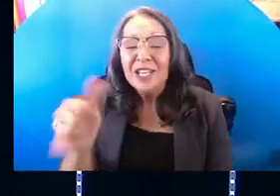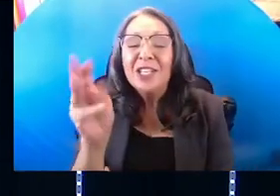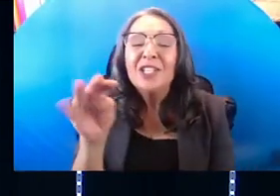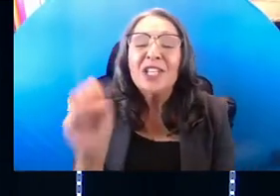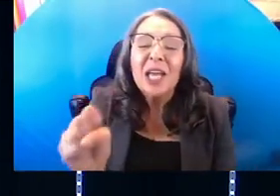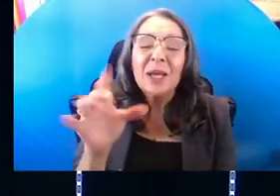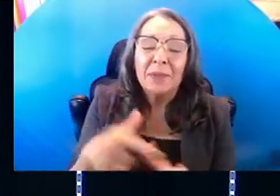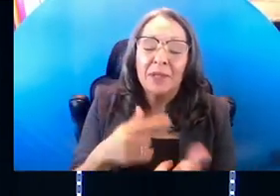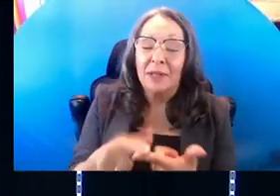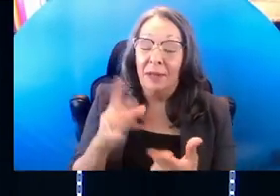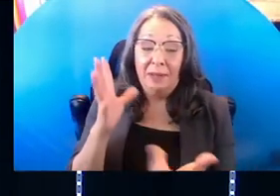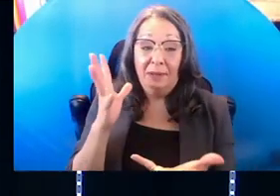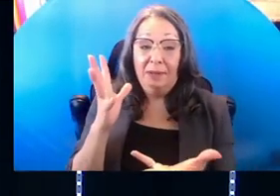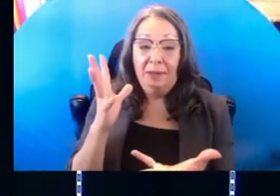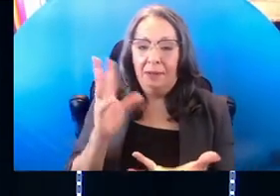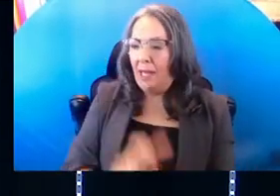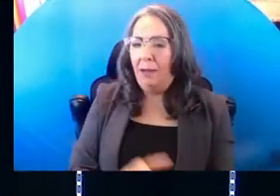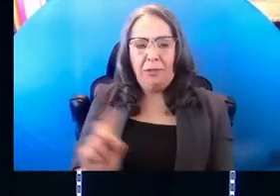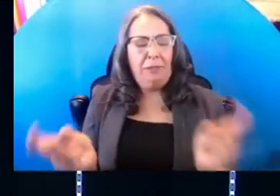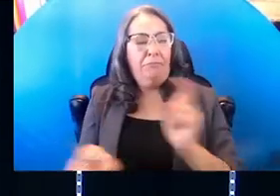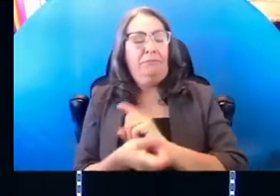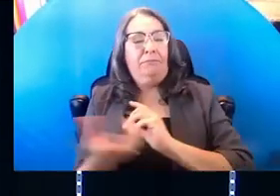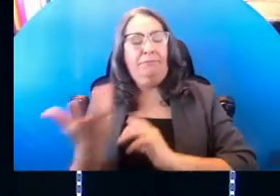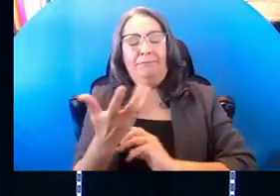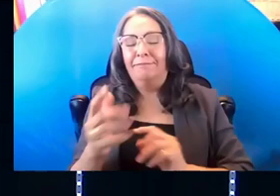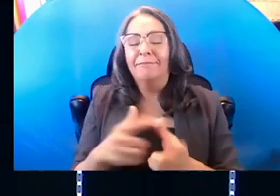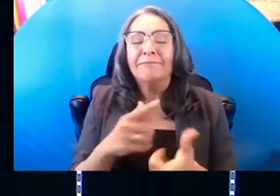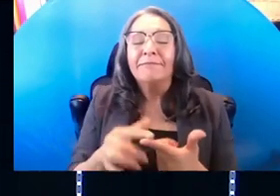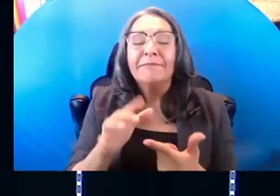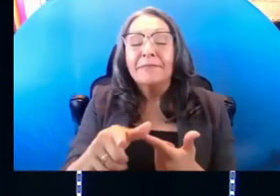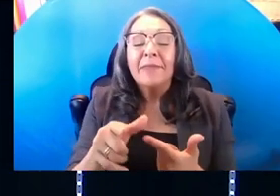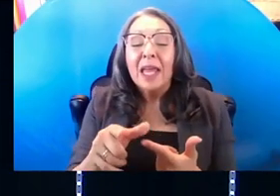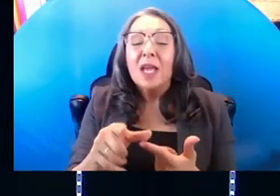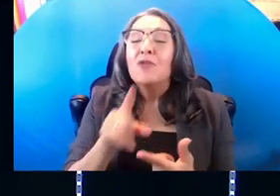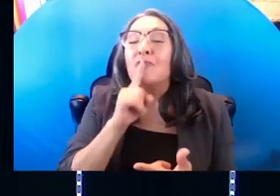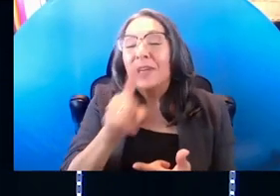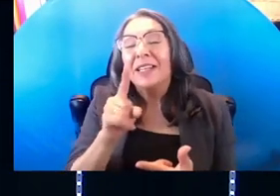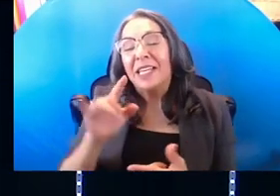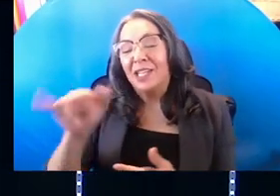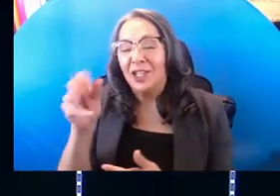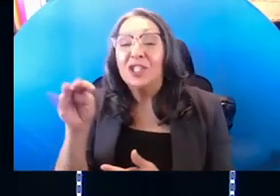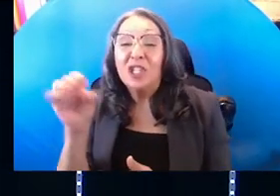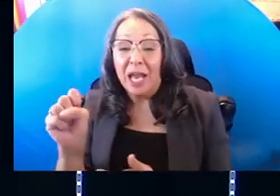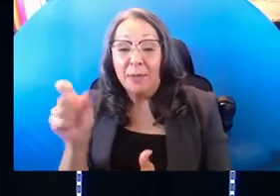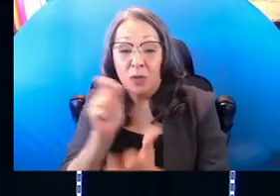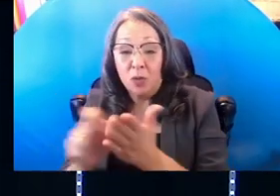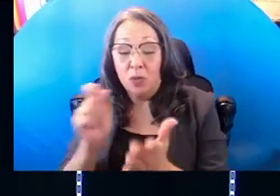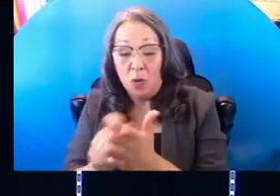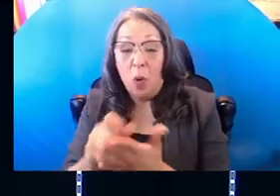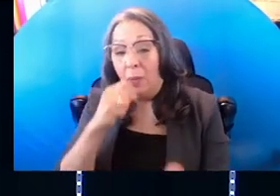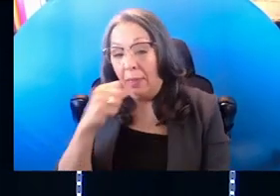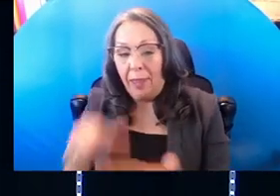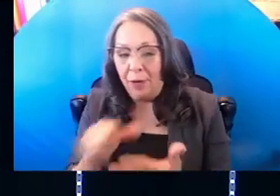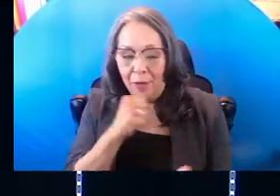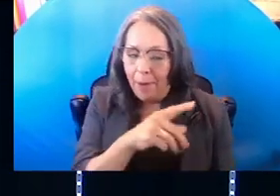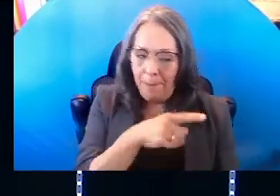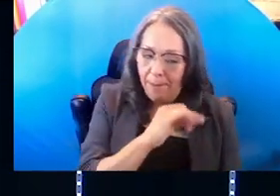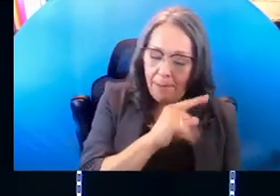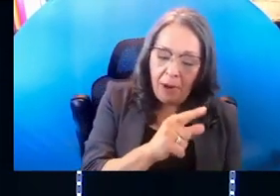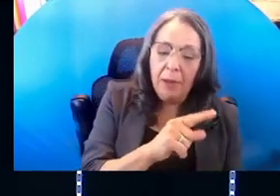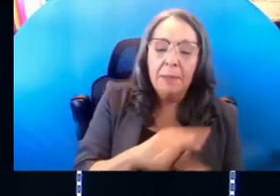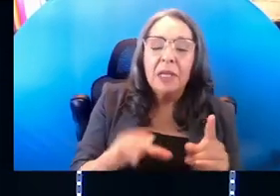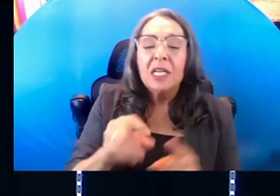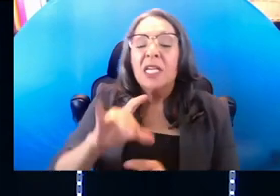Night Shyamalan, just twist right there. Okay. It was James. Okay. James wrote this. James is believed to